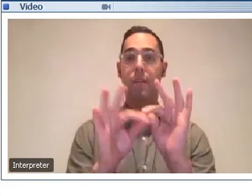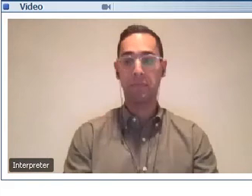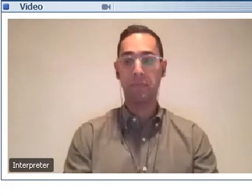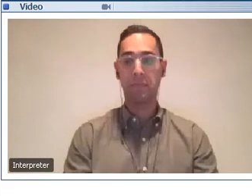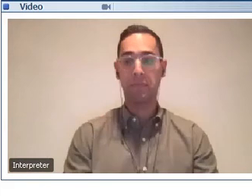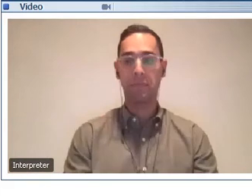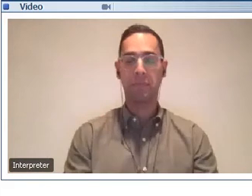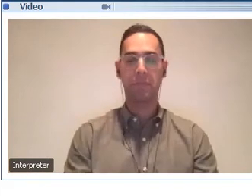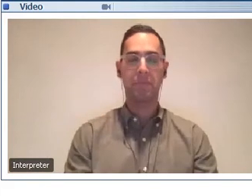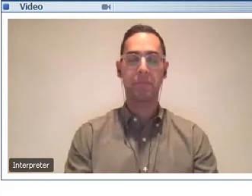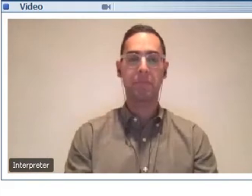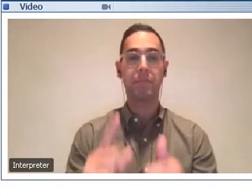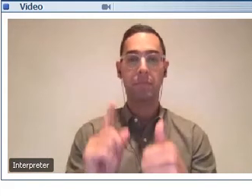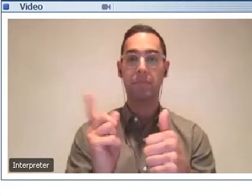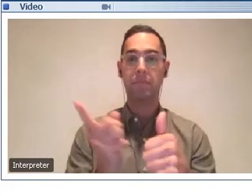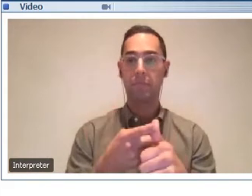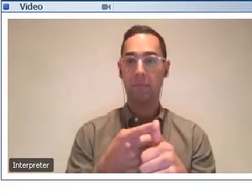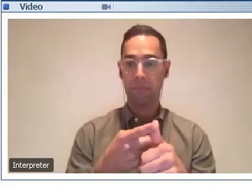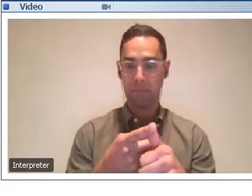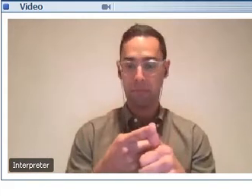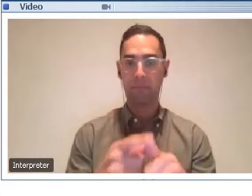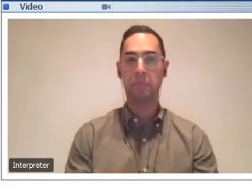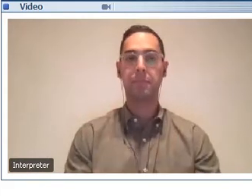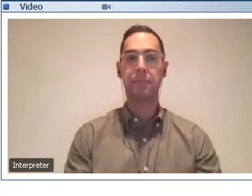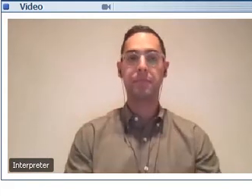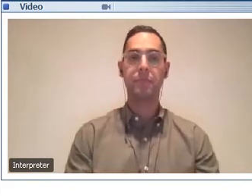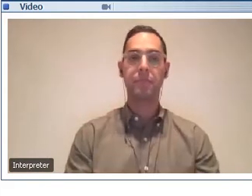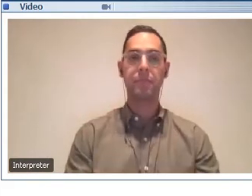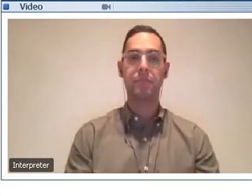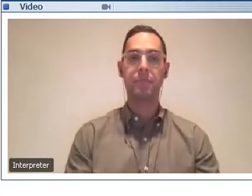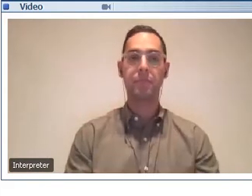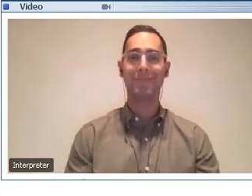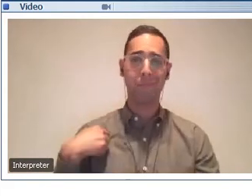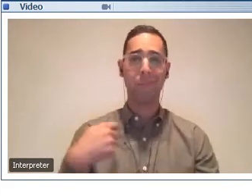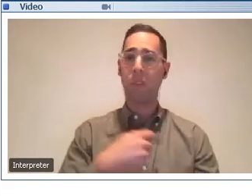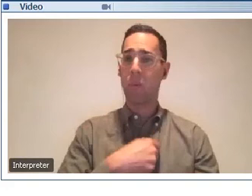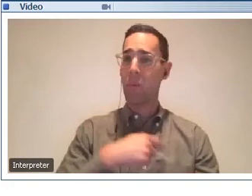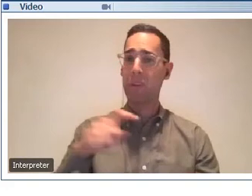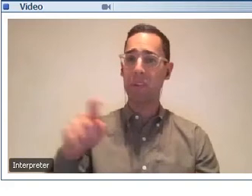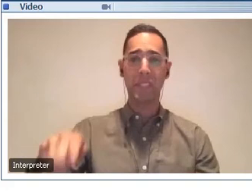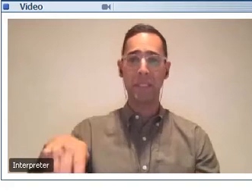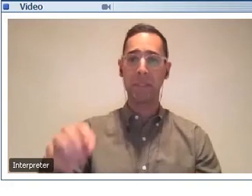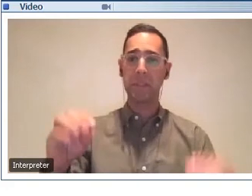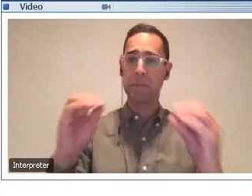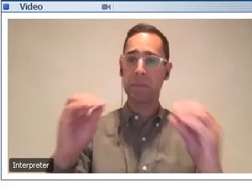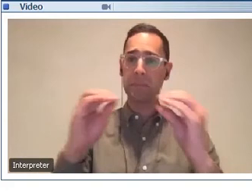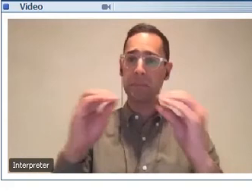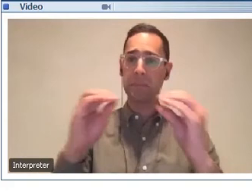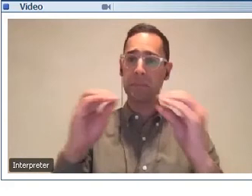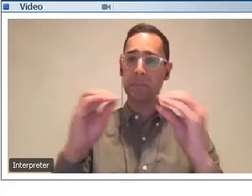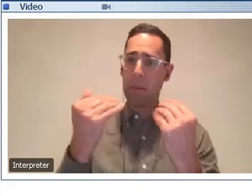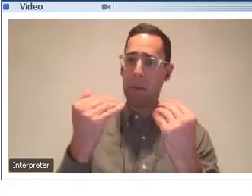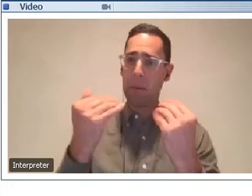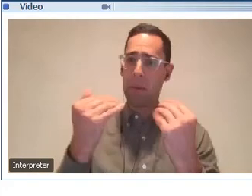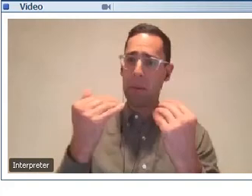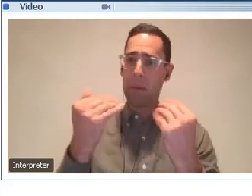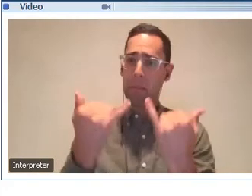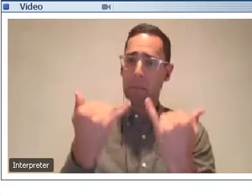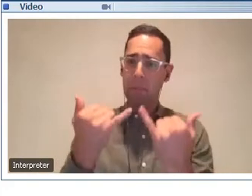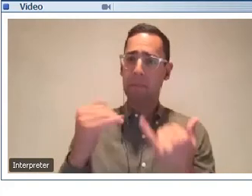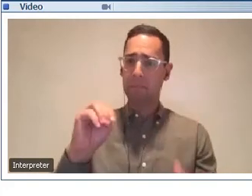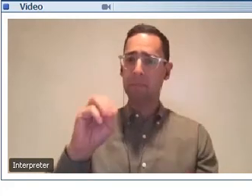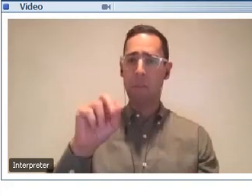The first key finding is that we have a real need for more comprehensive and modern policies. And what this means